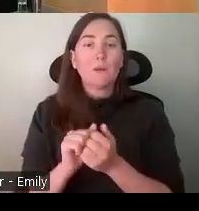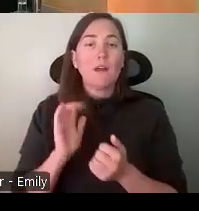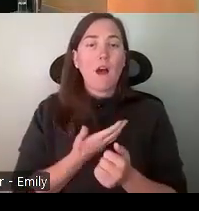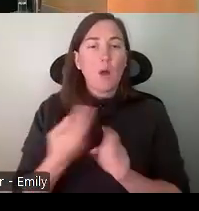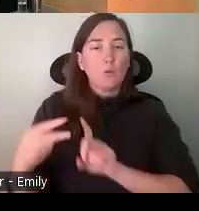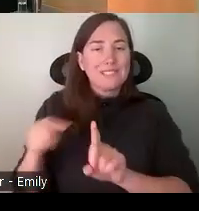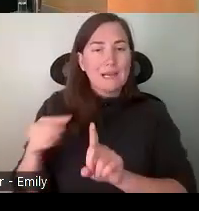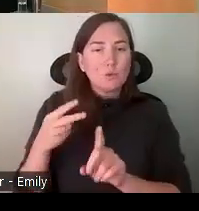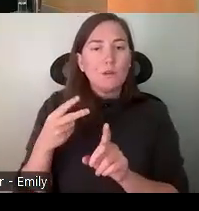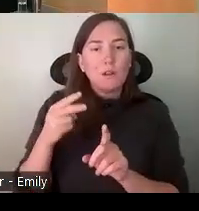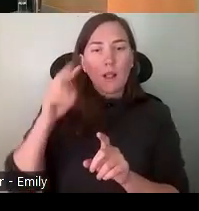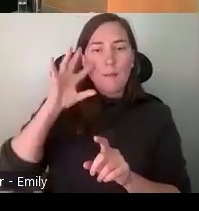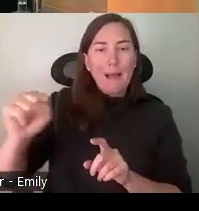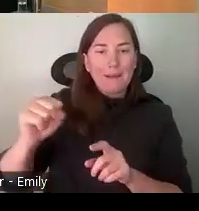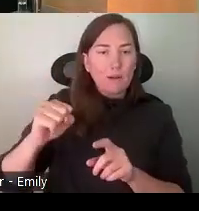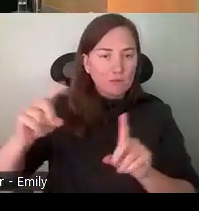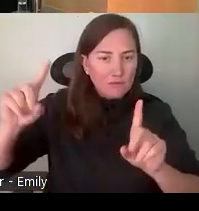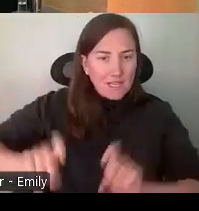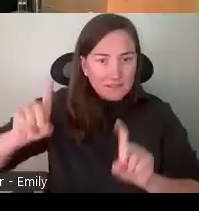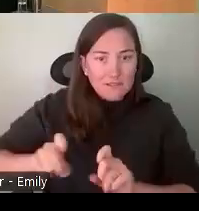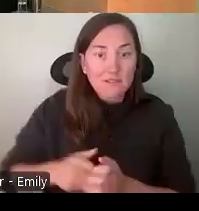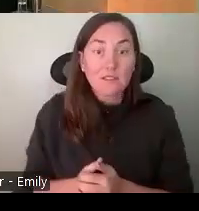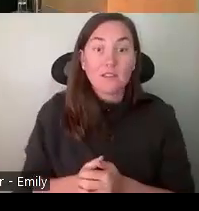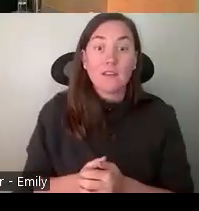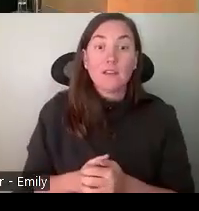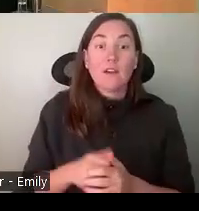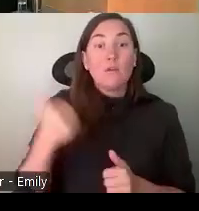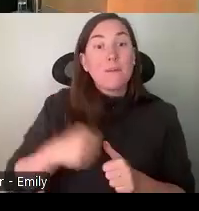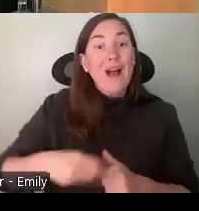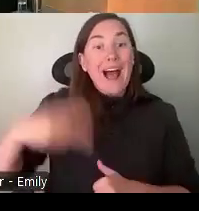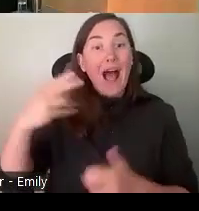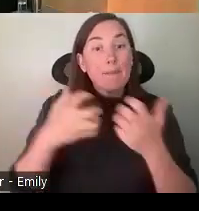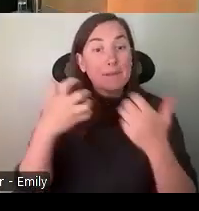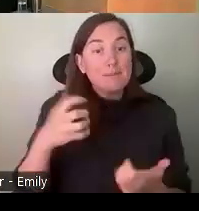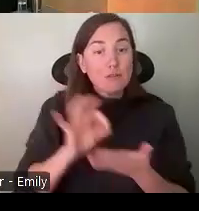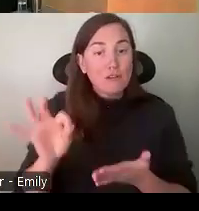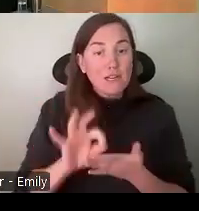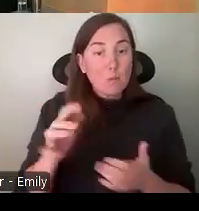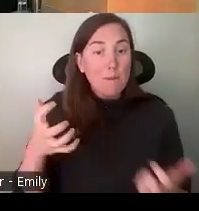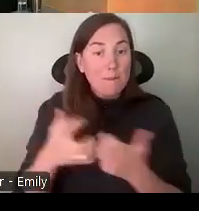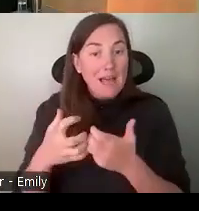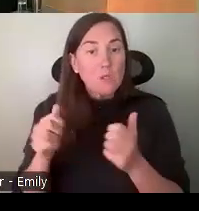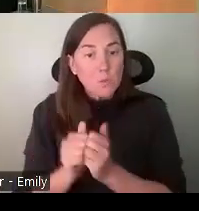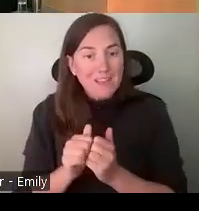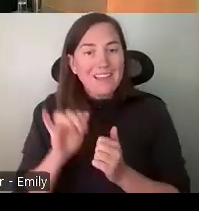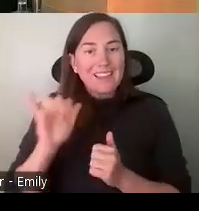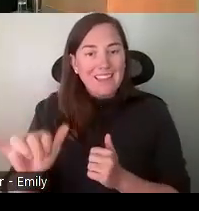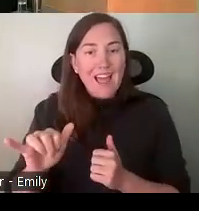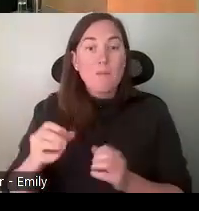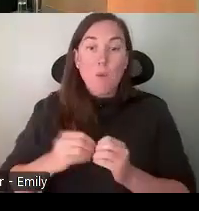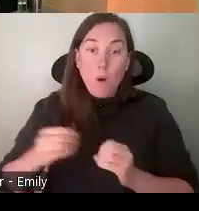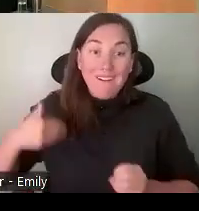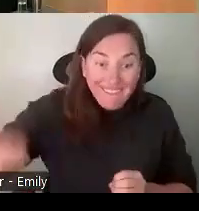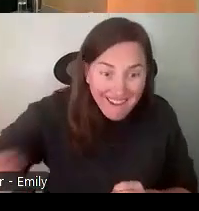task. And remember, the higher mismatch ratings were associated with hallucinatory experiences in our AH plus group. And